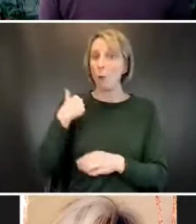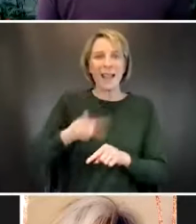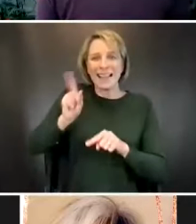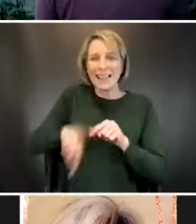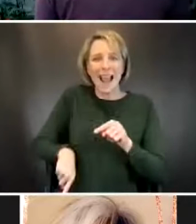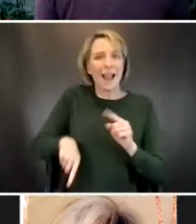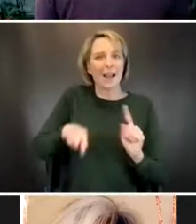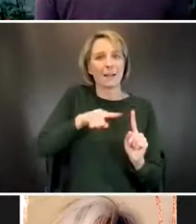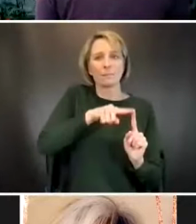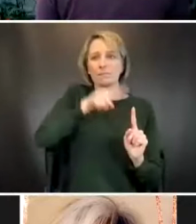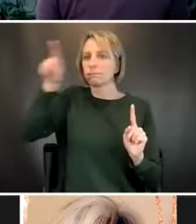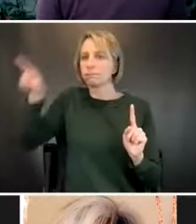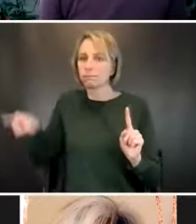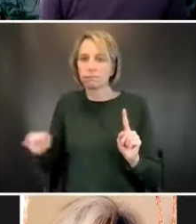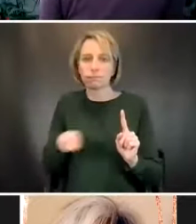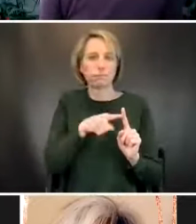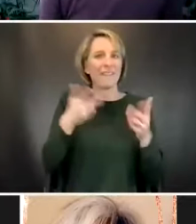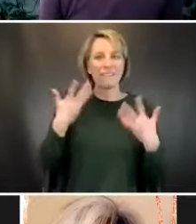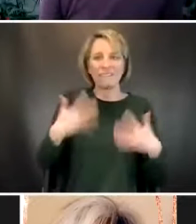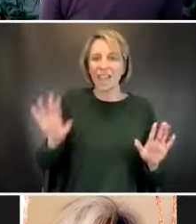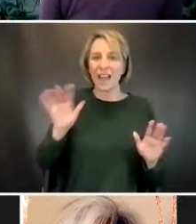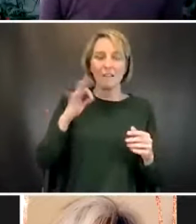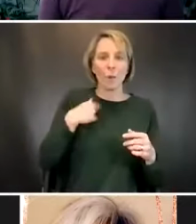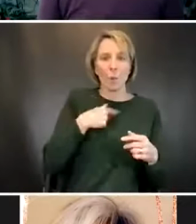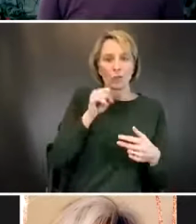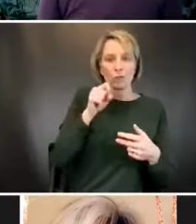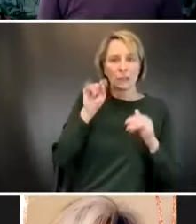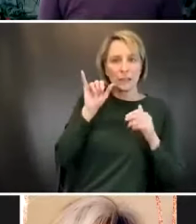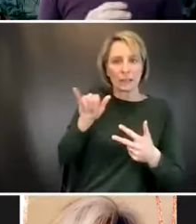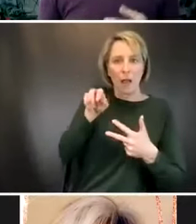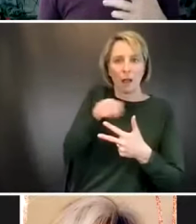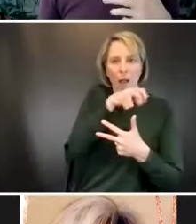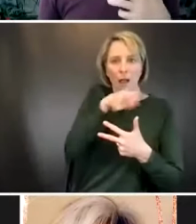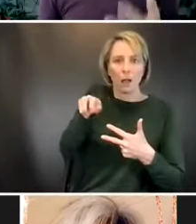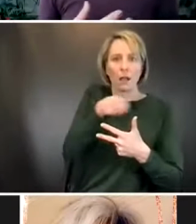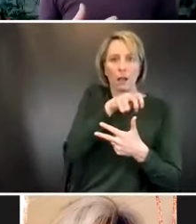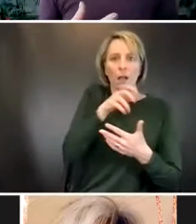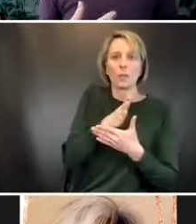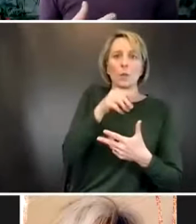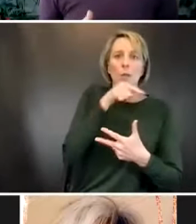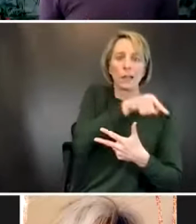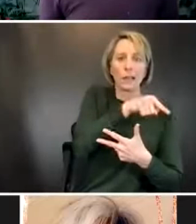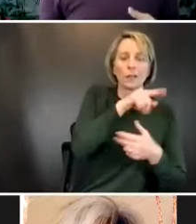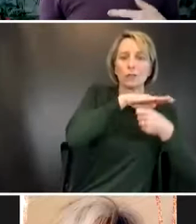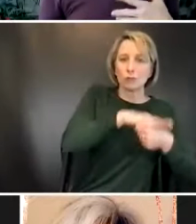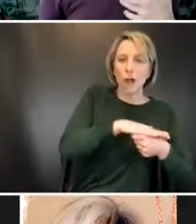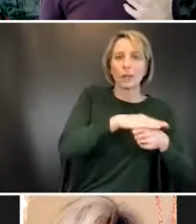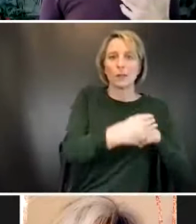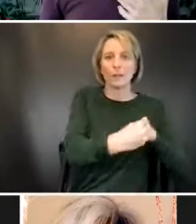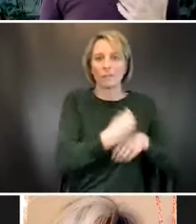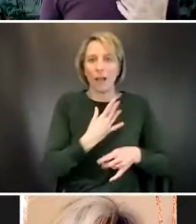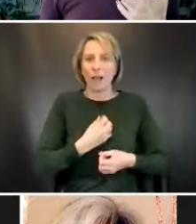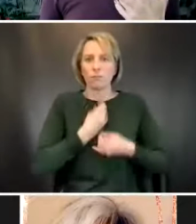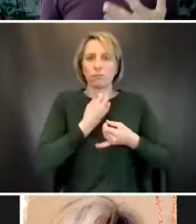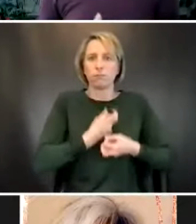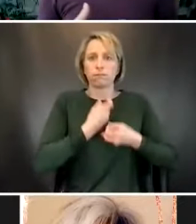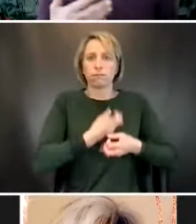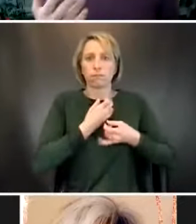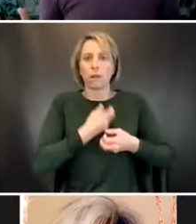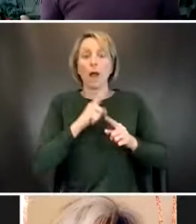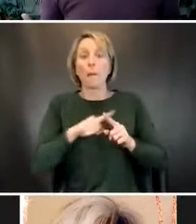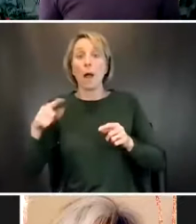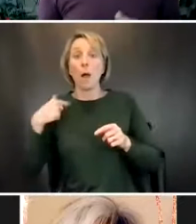if we could brainstorm a couple of common examples of eustress. So places in your life or places that you maybe